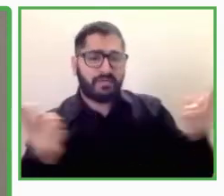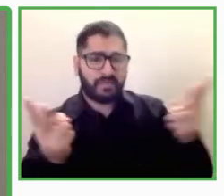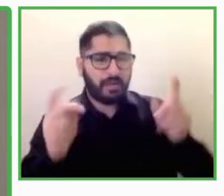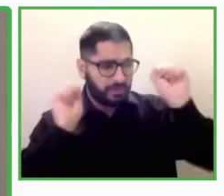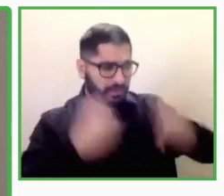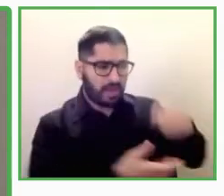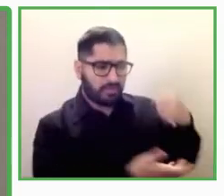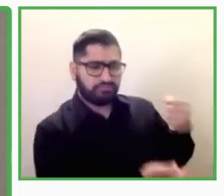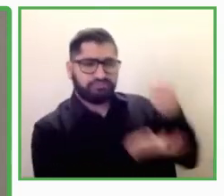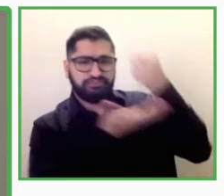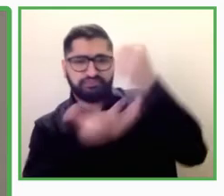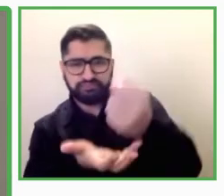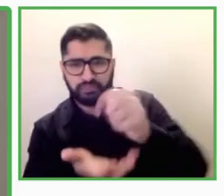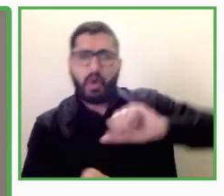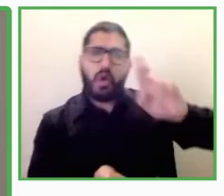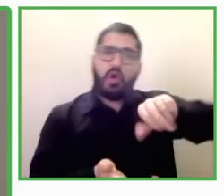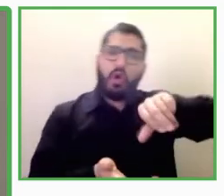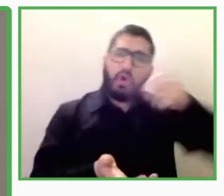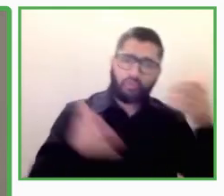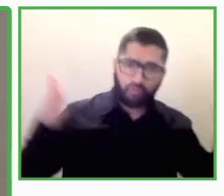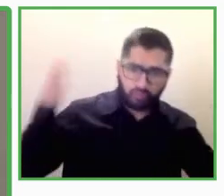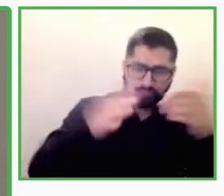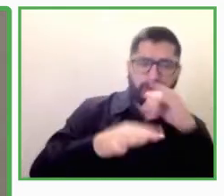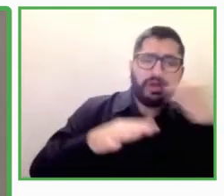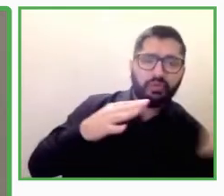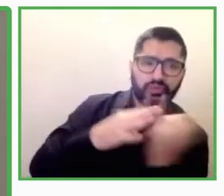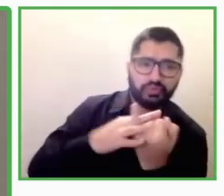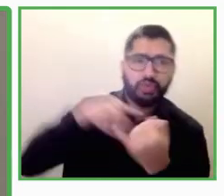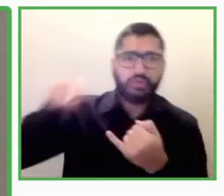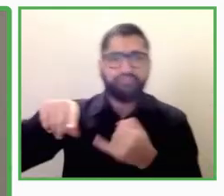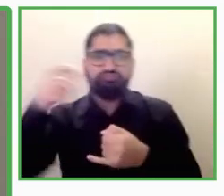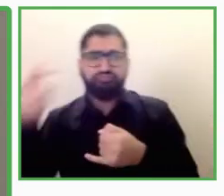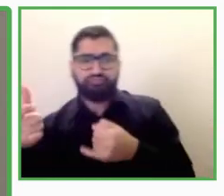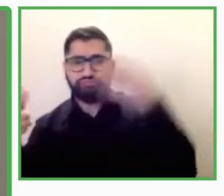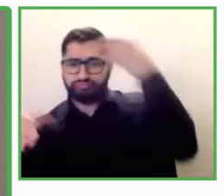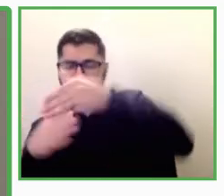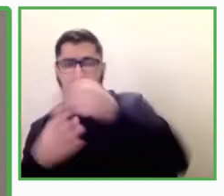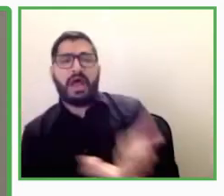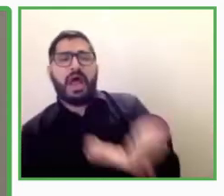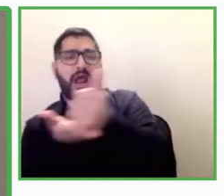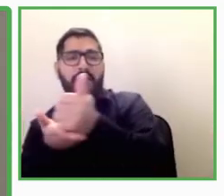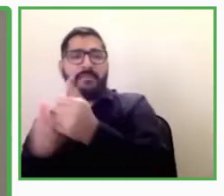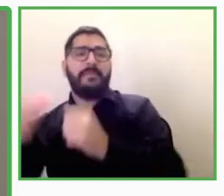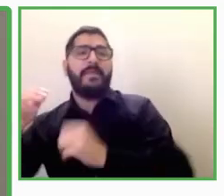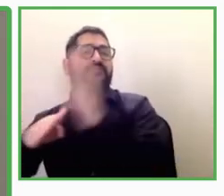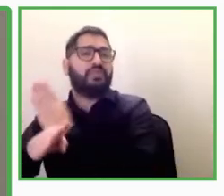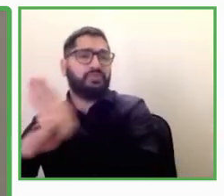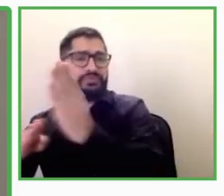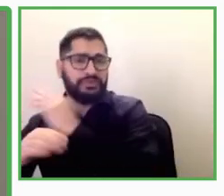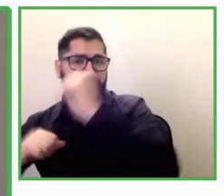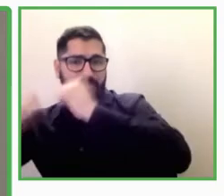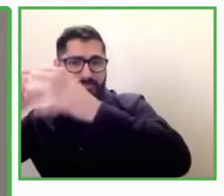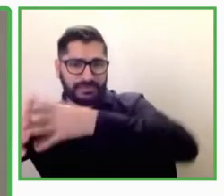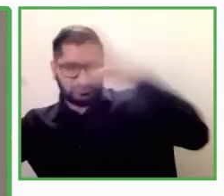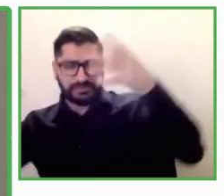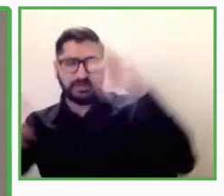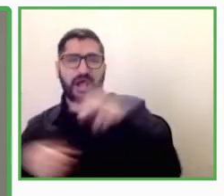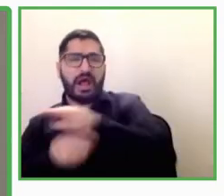on accessibility, on inclusion. This has economic effects for companies and for public administrations.